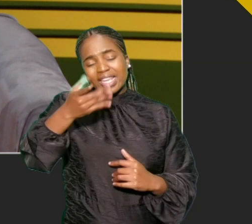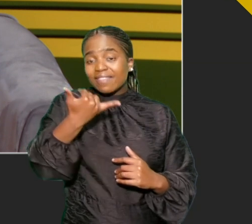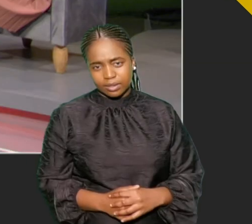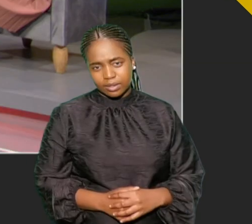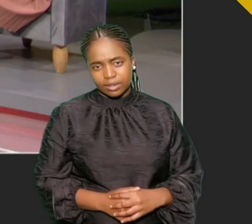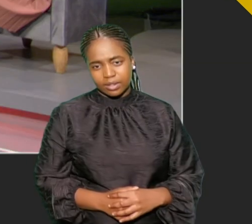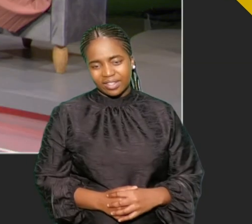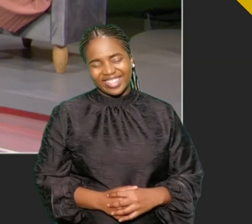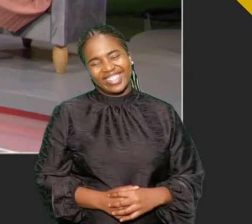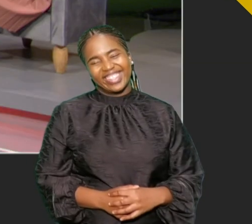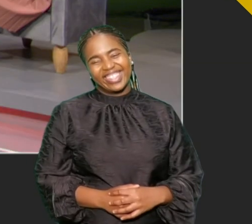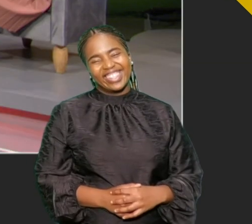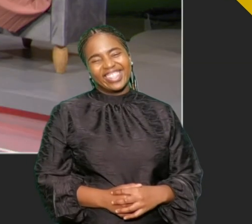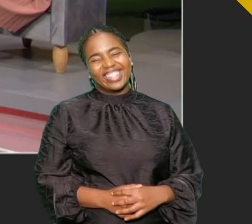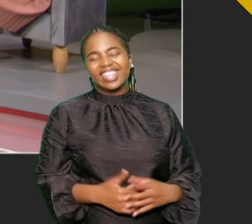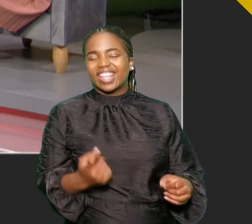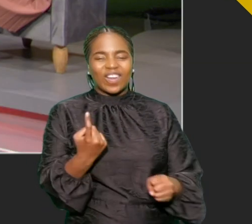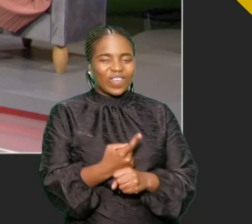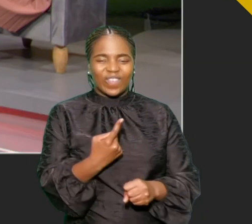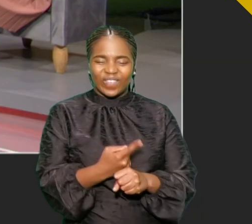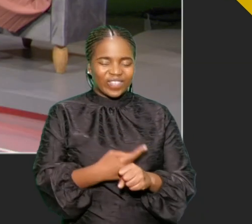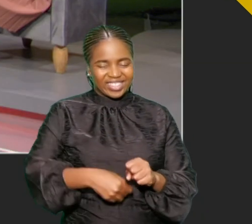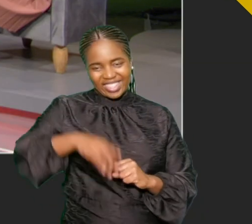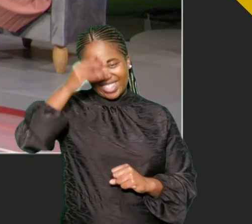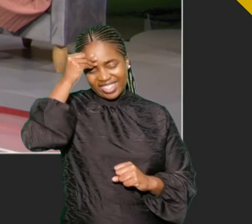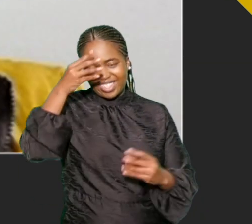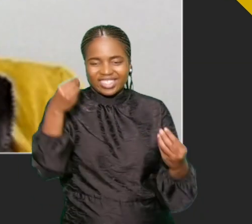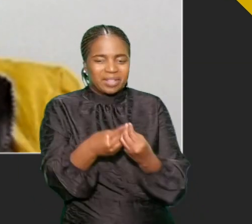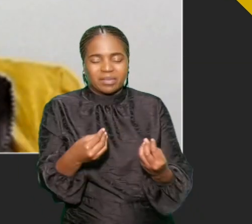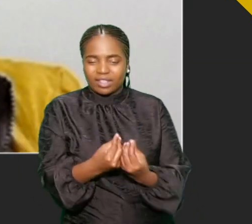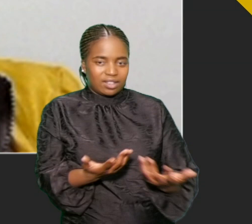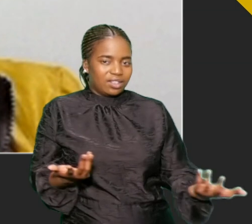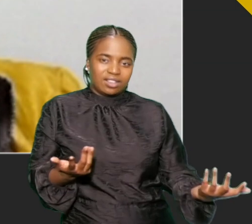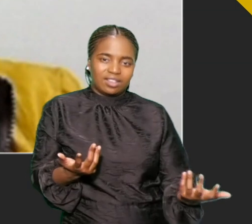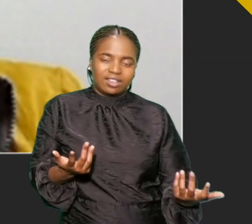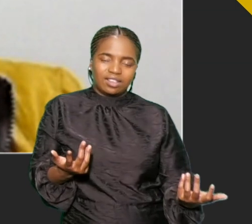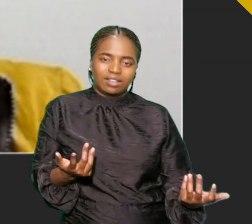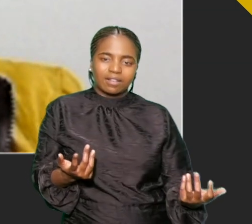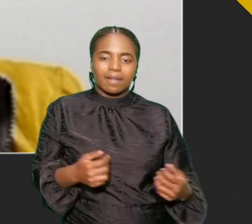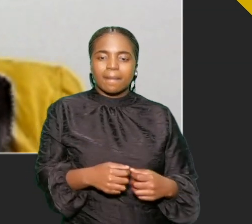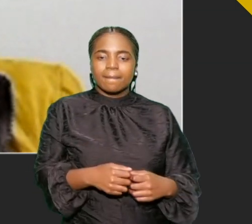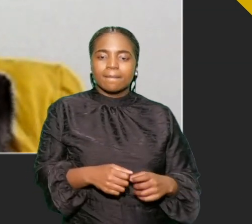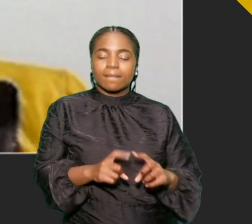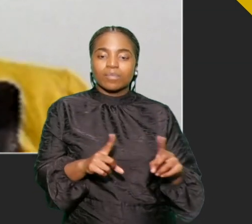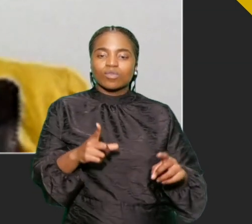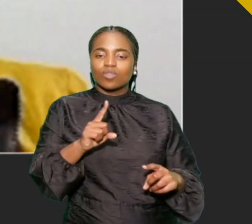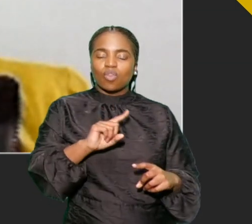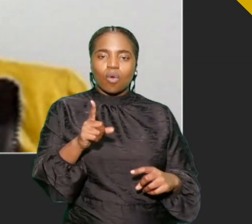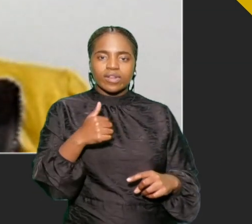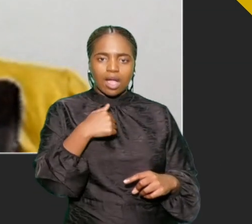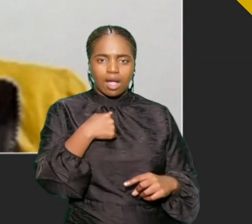lesson? There's always a lesson in everything. The main thing is not, you're not supposed to maybe go to